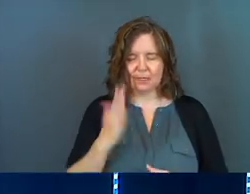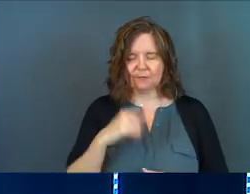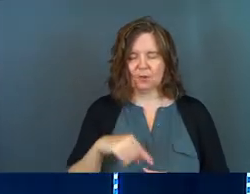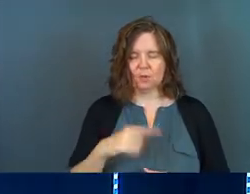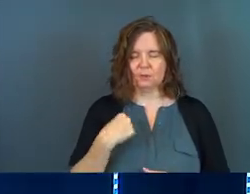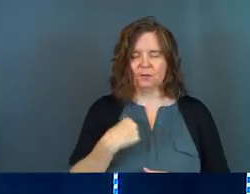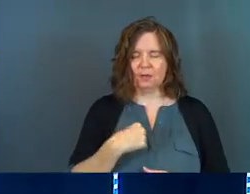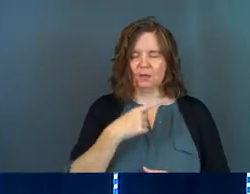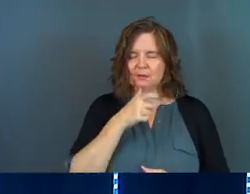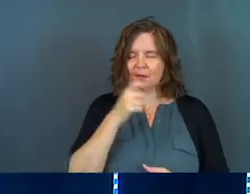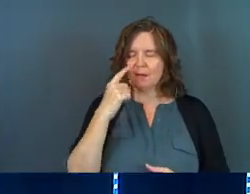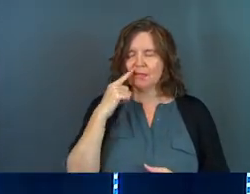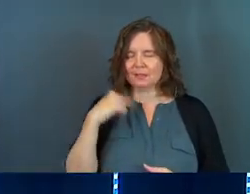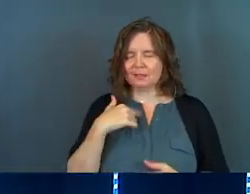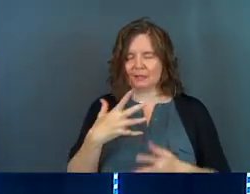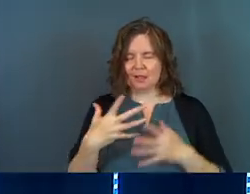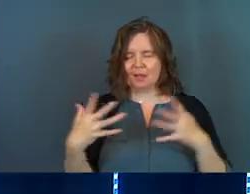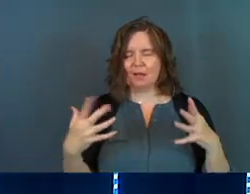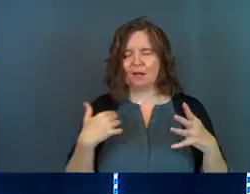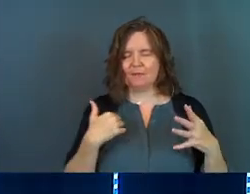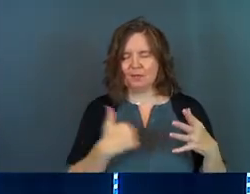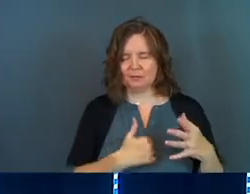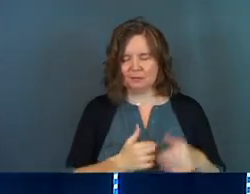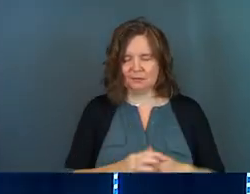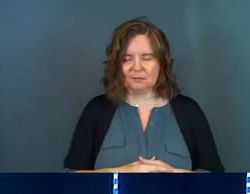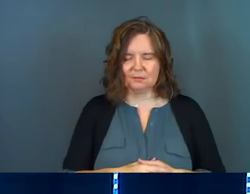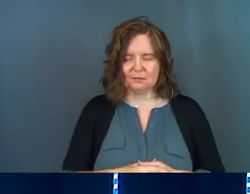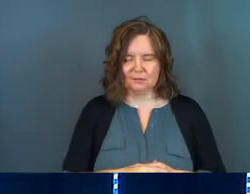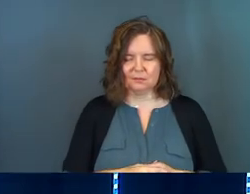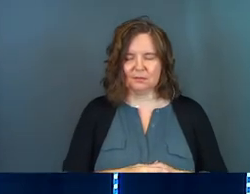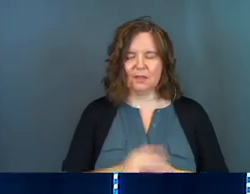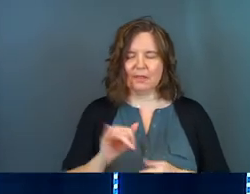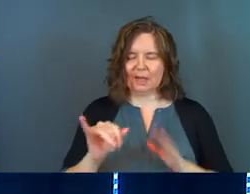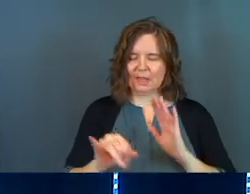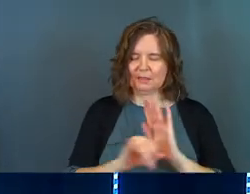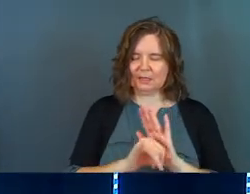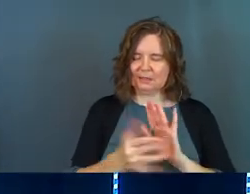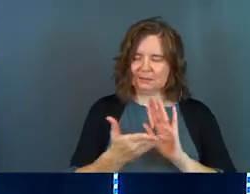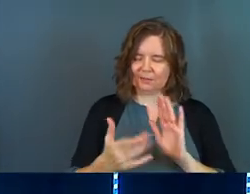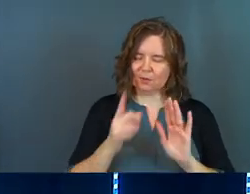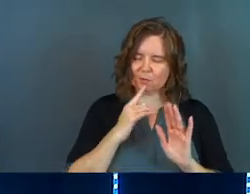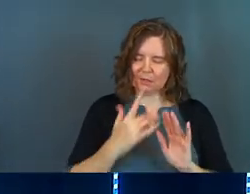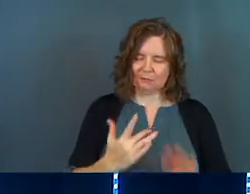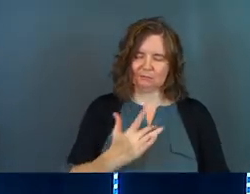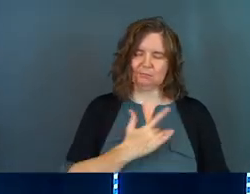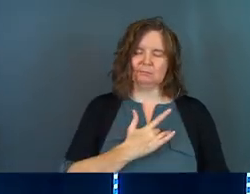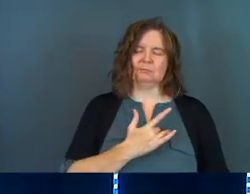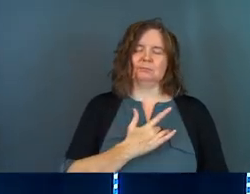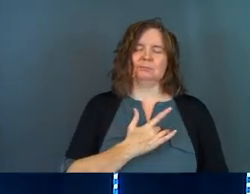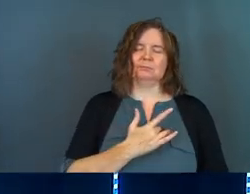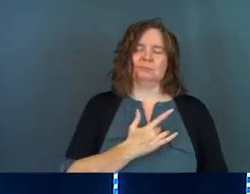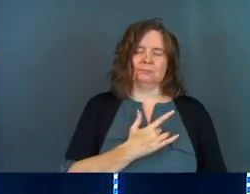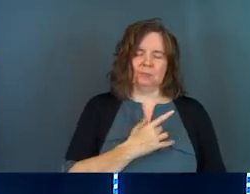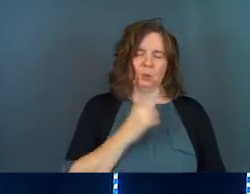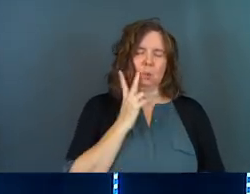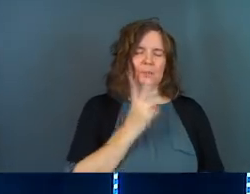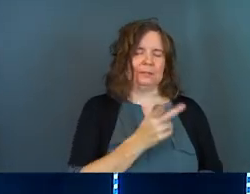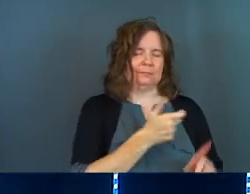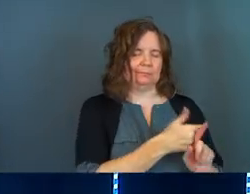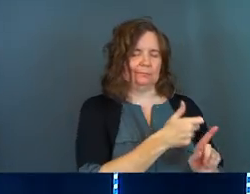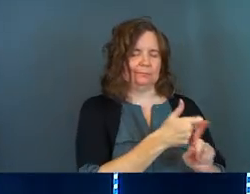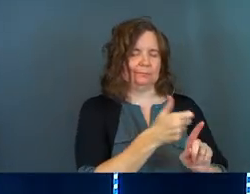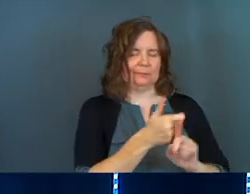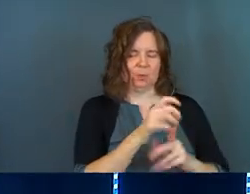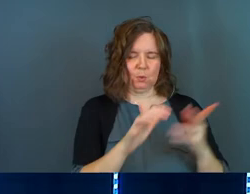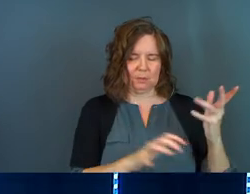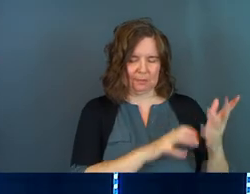for those of us, God, and I think this is a lot of us, where that identity stuff, it really touches us and we can see ourselves in all of